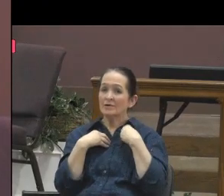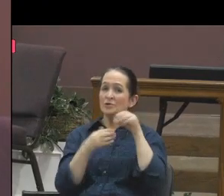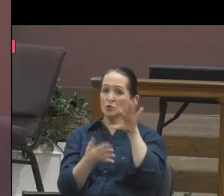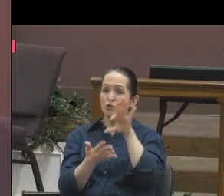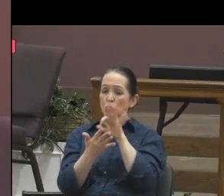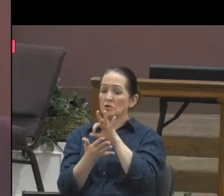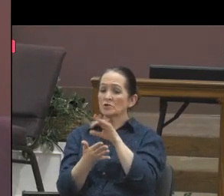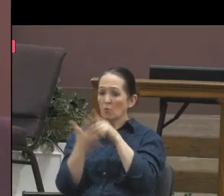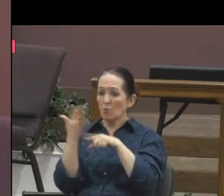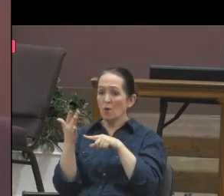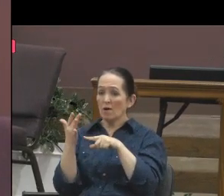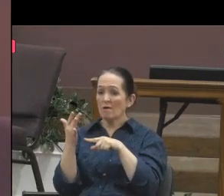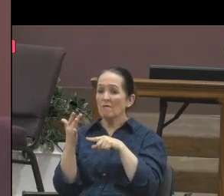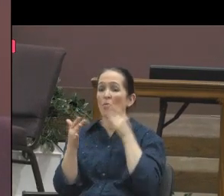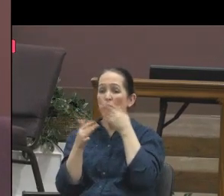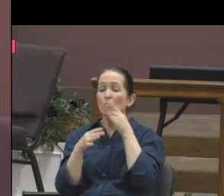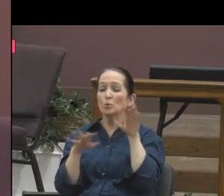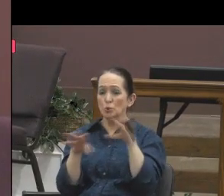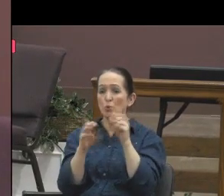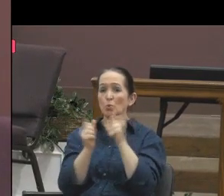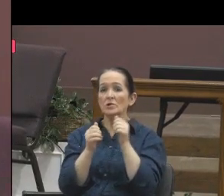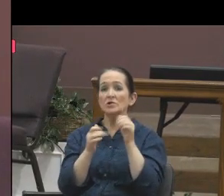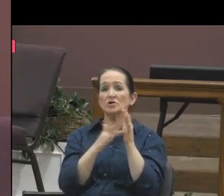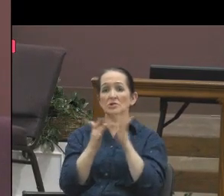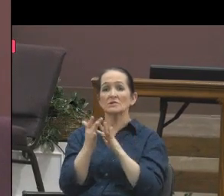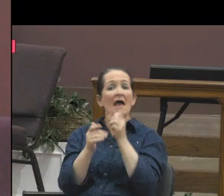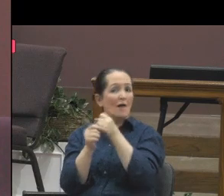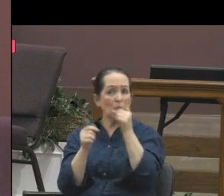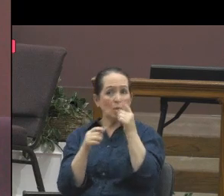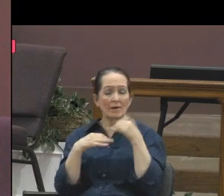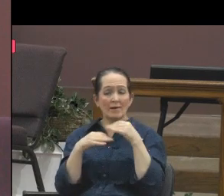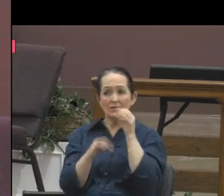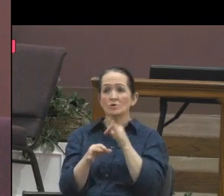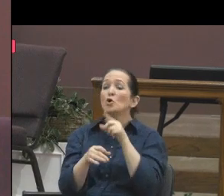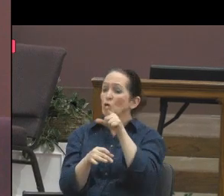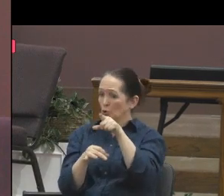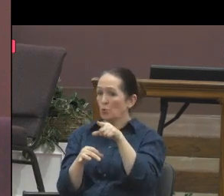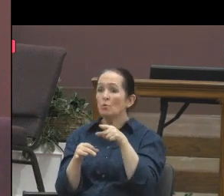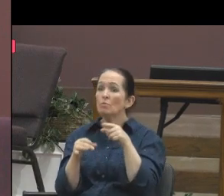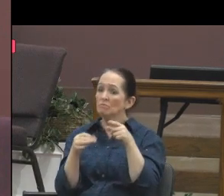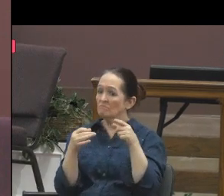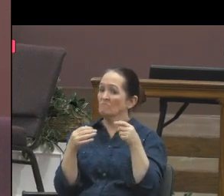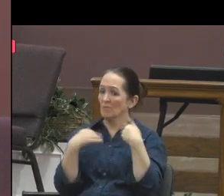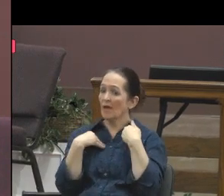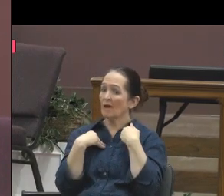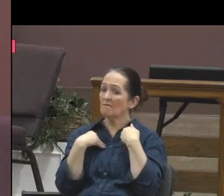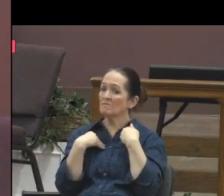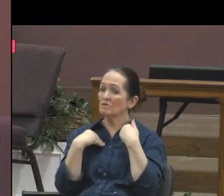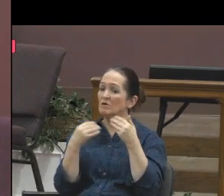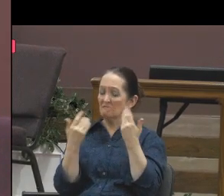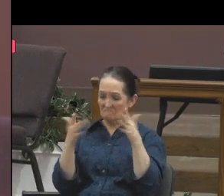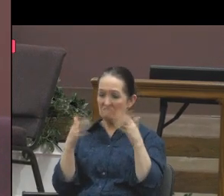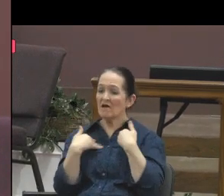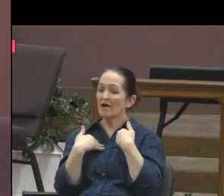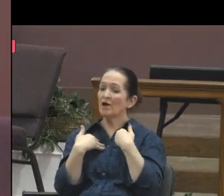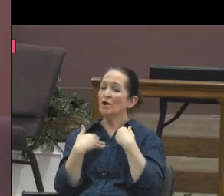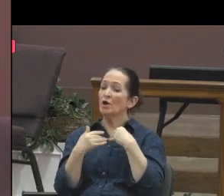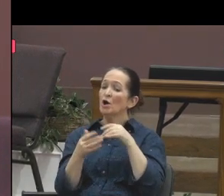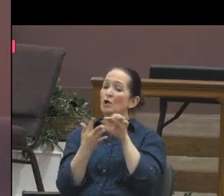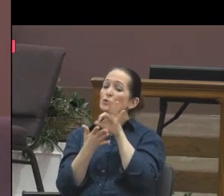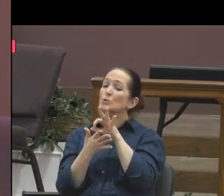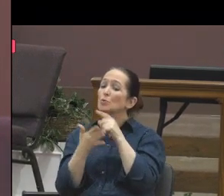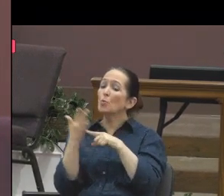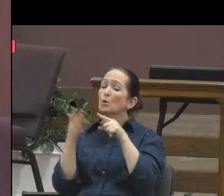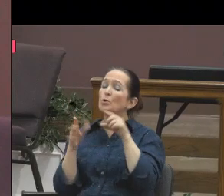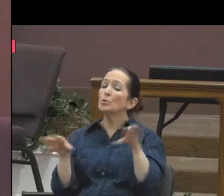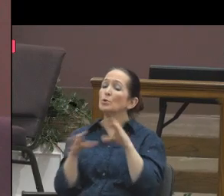does. You did. You had a choice of what you were going to do when you learned about who Jesus was, that He was the